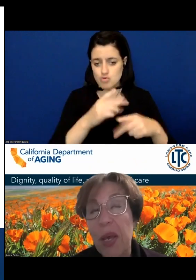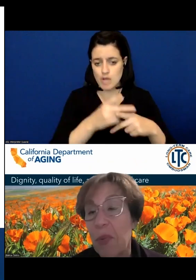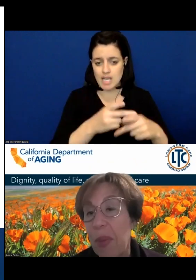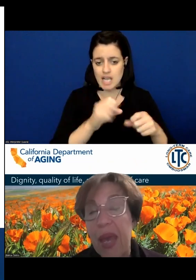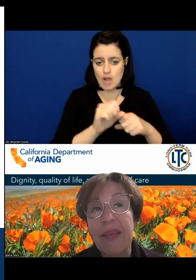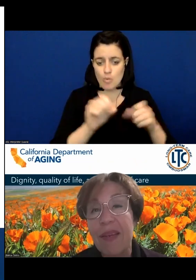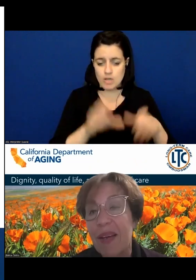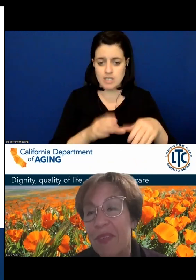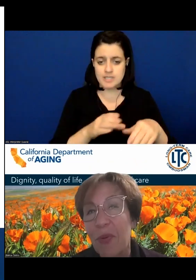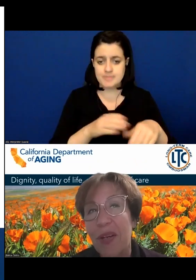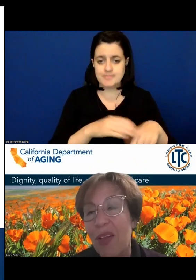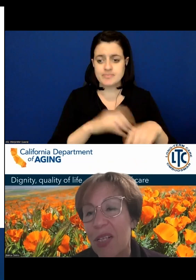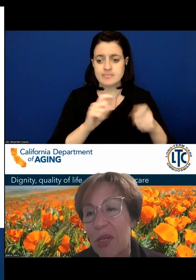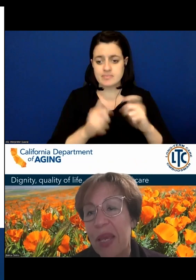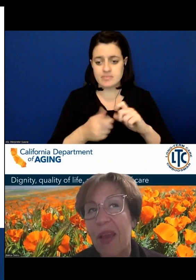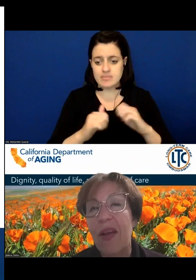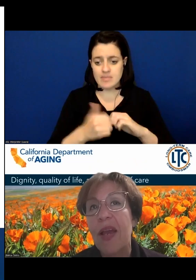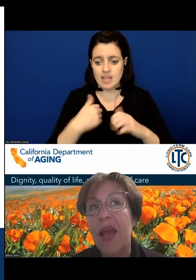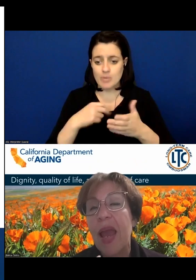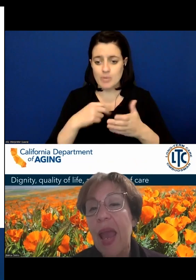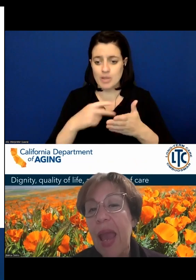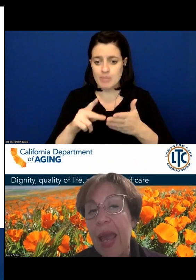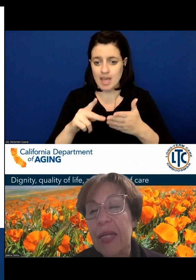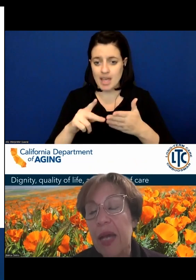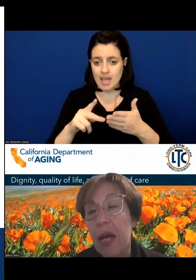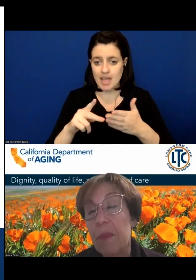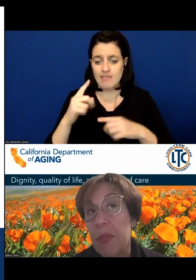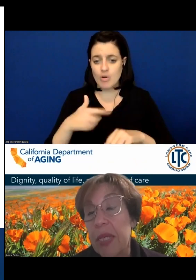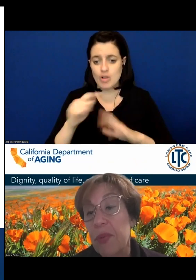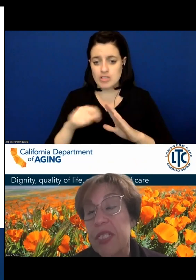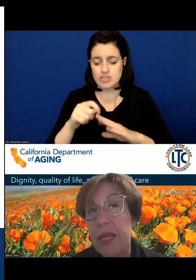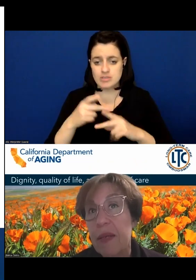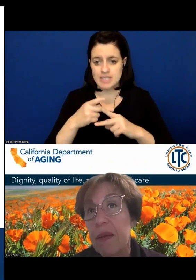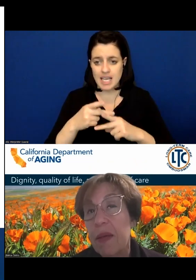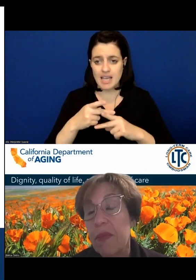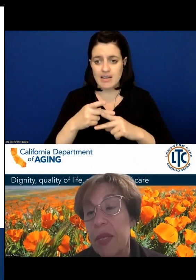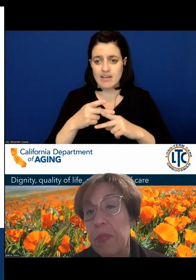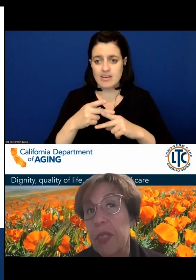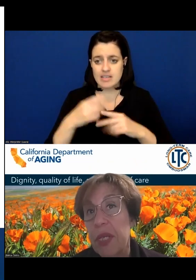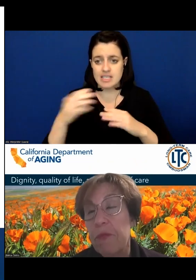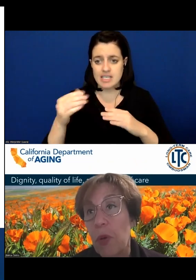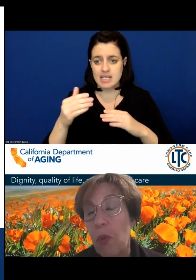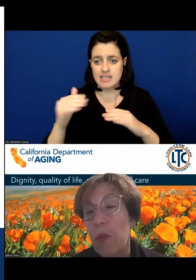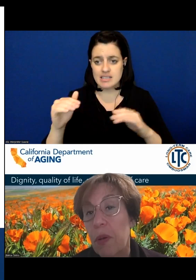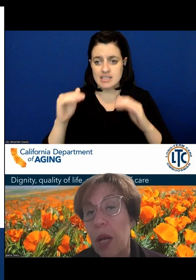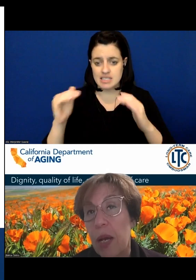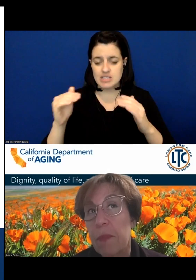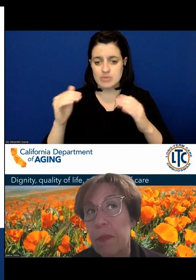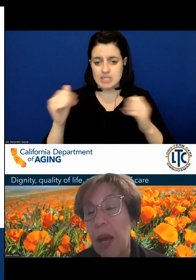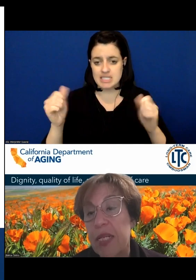changing the way we pay for long-term care, and increasing the ability for